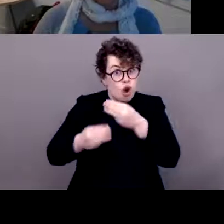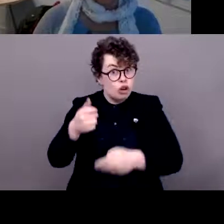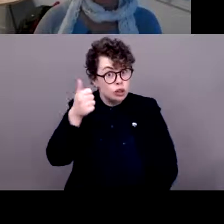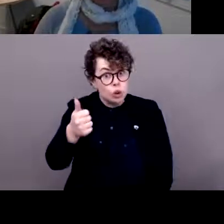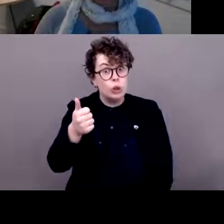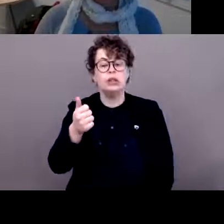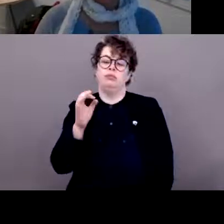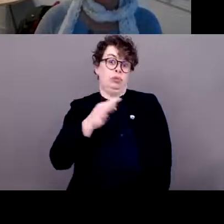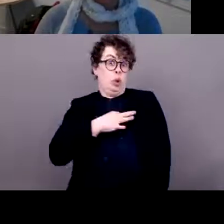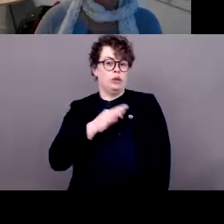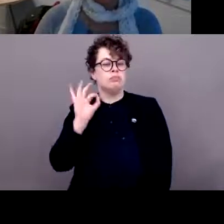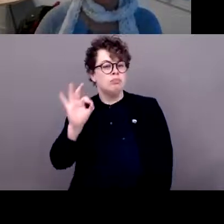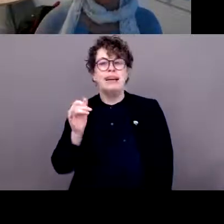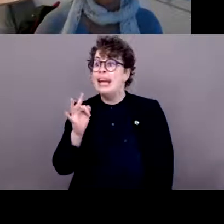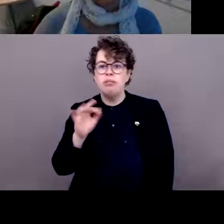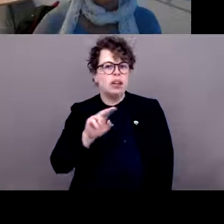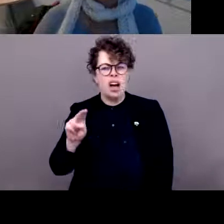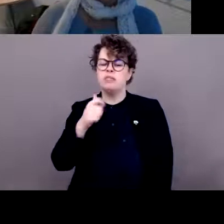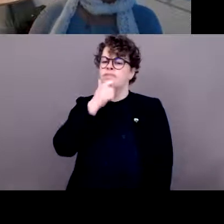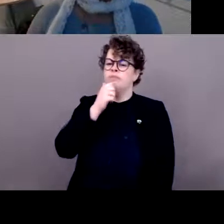why not?